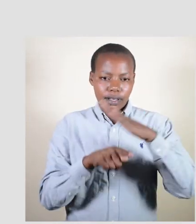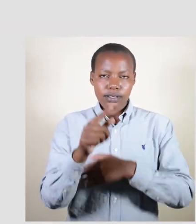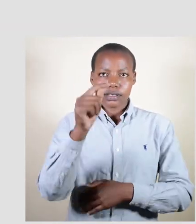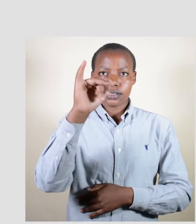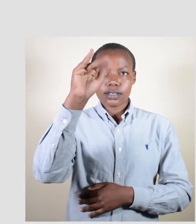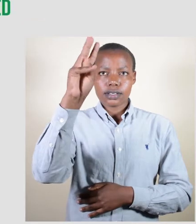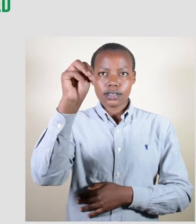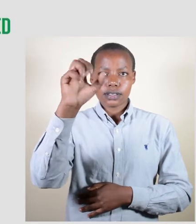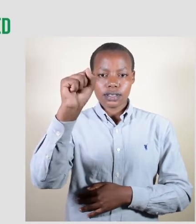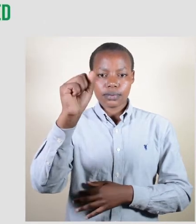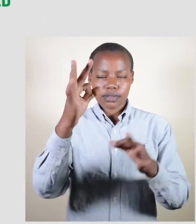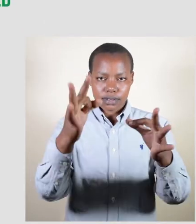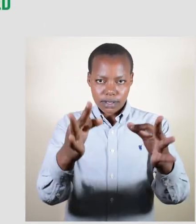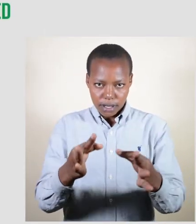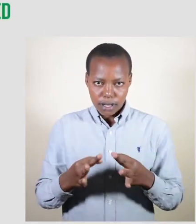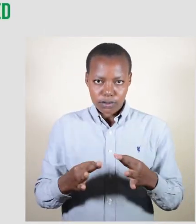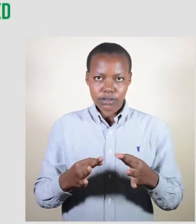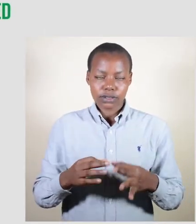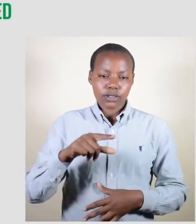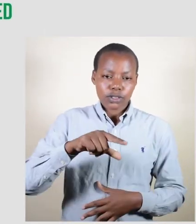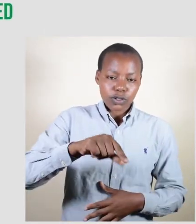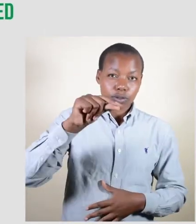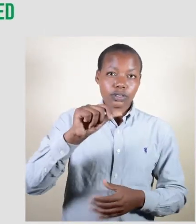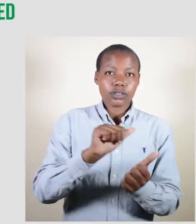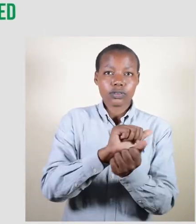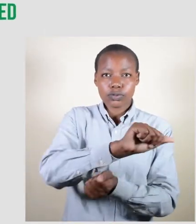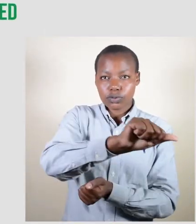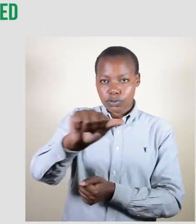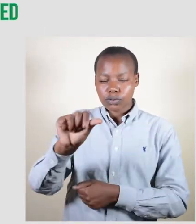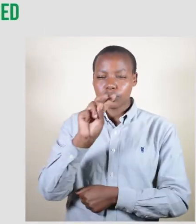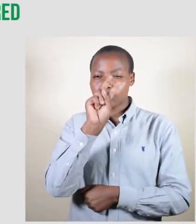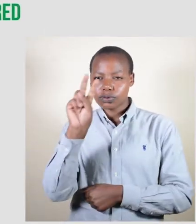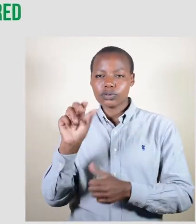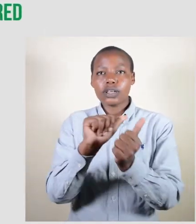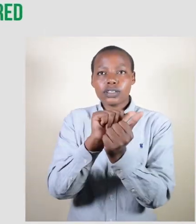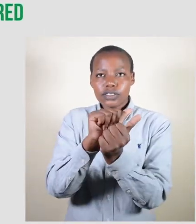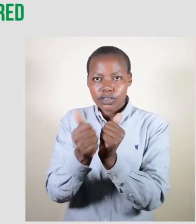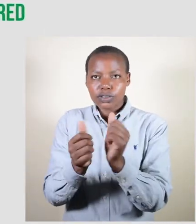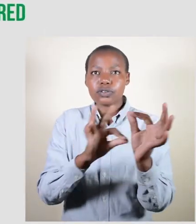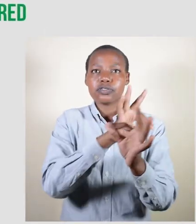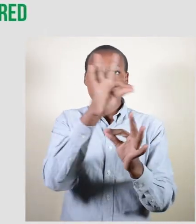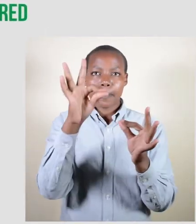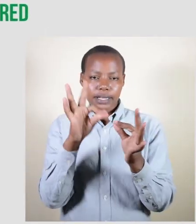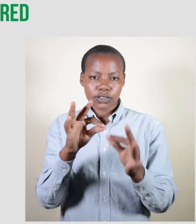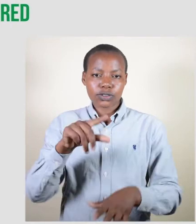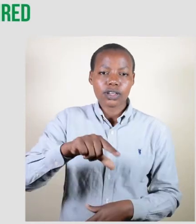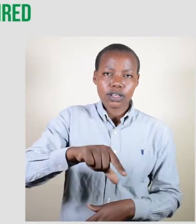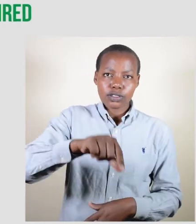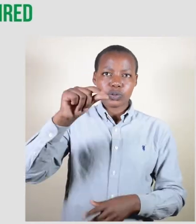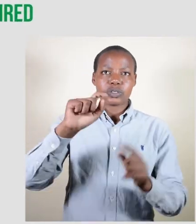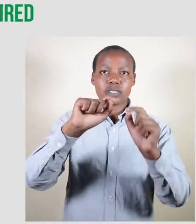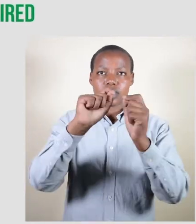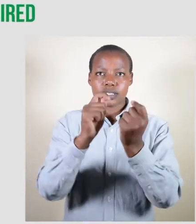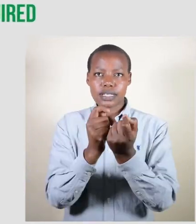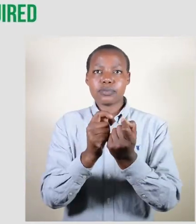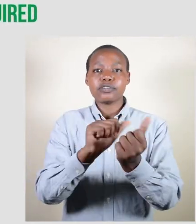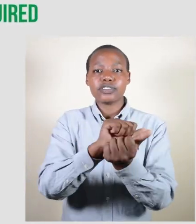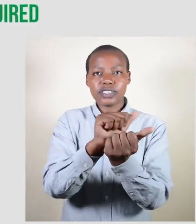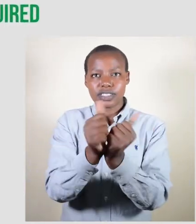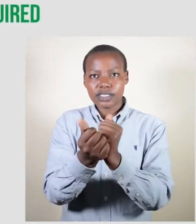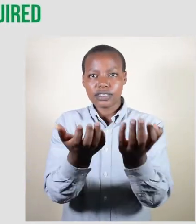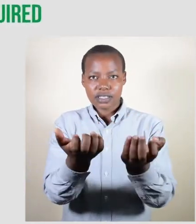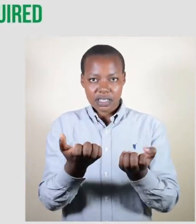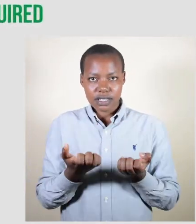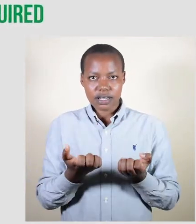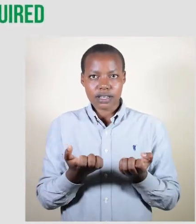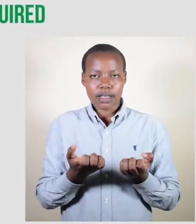www.ntsa.go.ke and logs into their team's account, goes to motor vehicle inspection, change of particulars, and selects the type